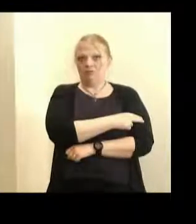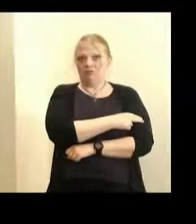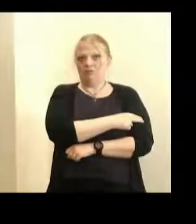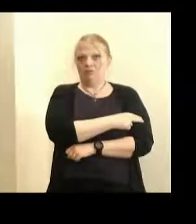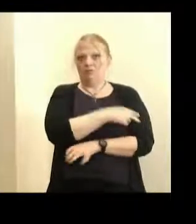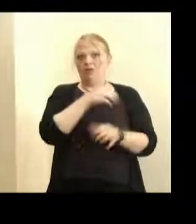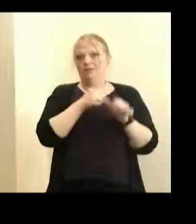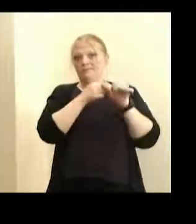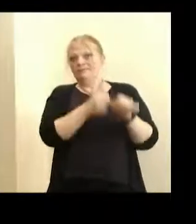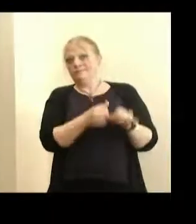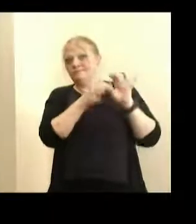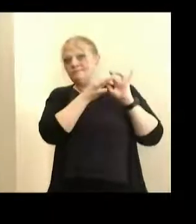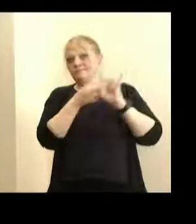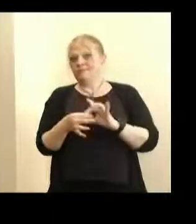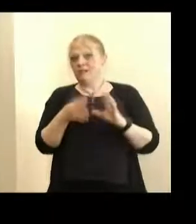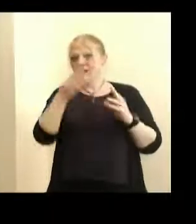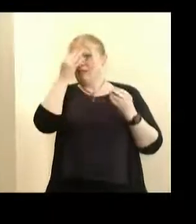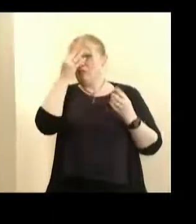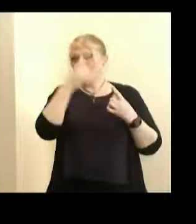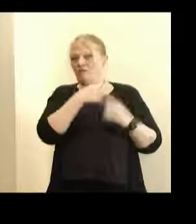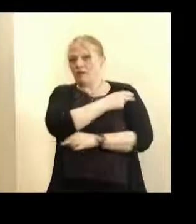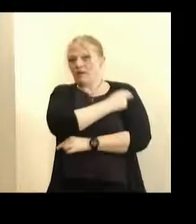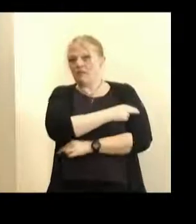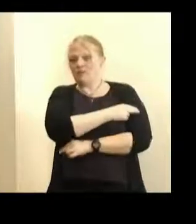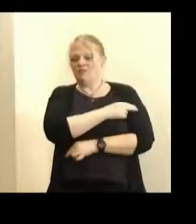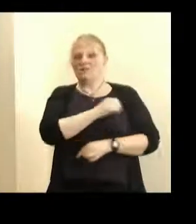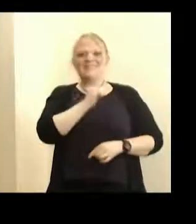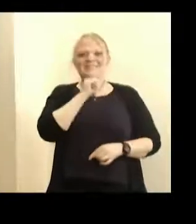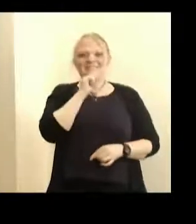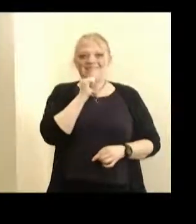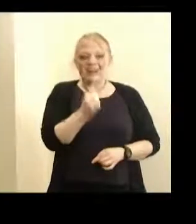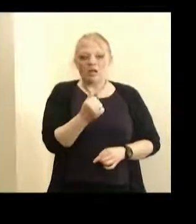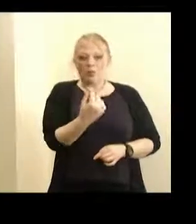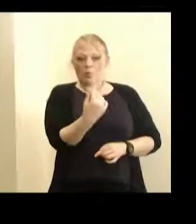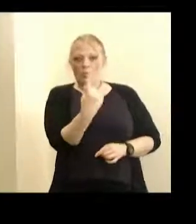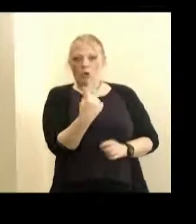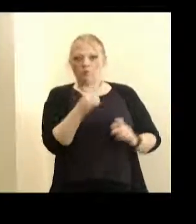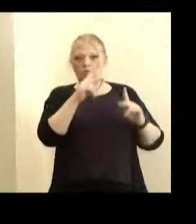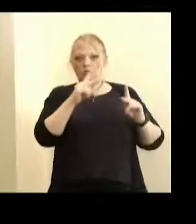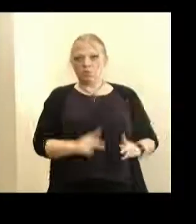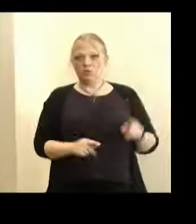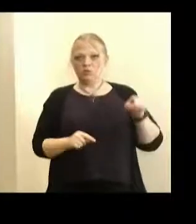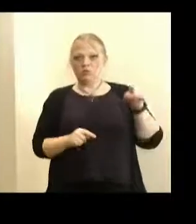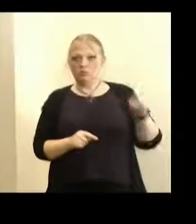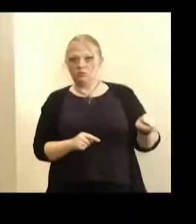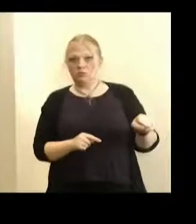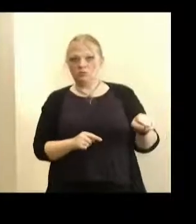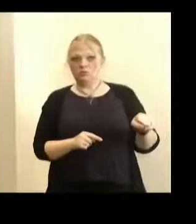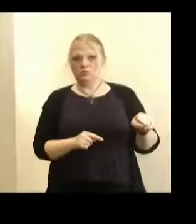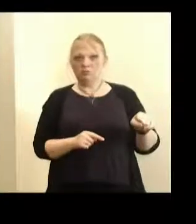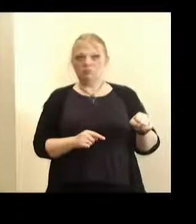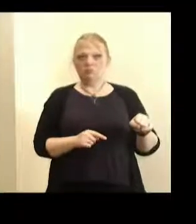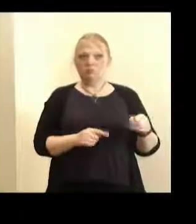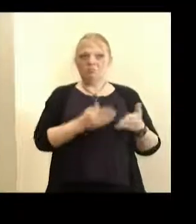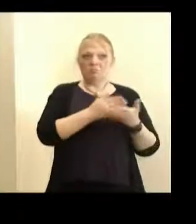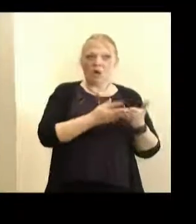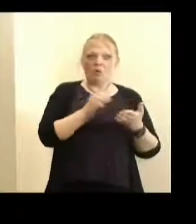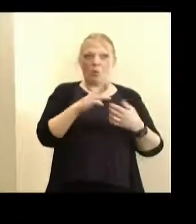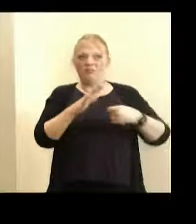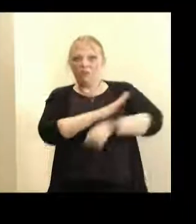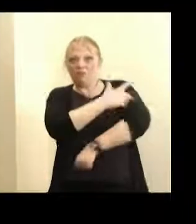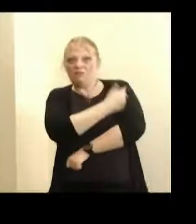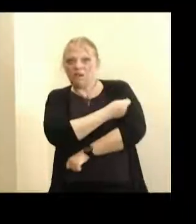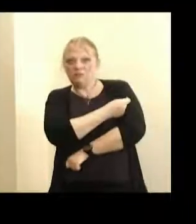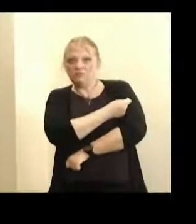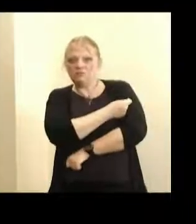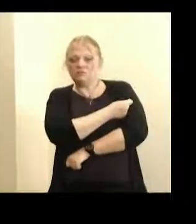according to the information we've received from the hospitals, not a single one of those individuals was either partially or fully vaccinated. Even if they